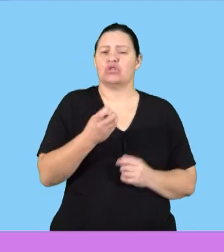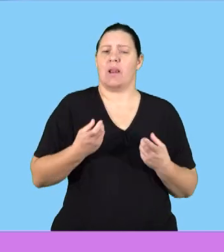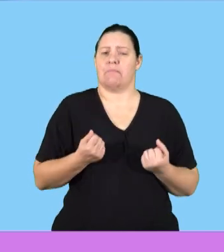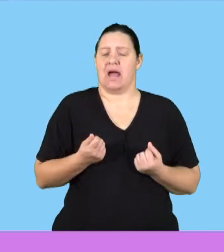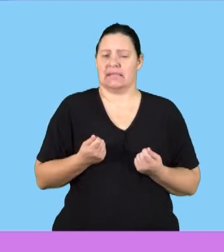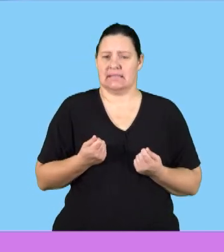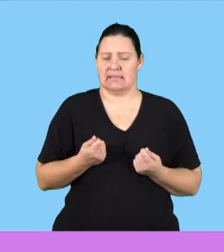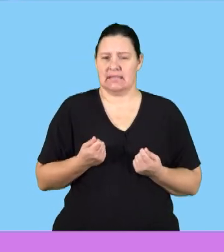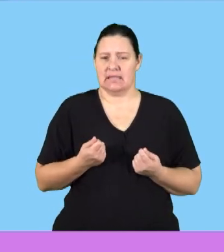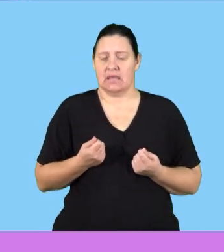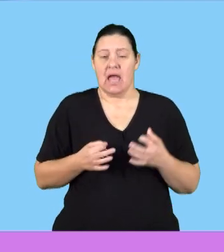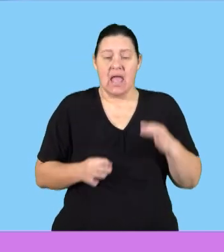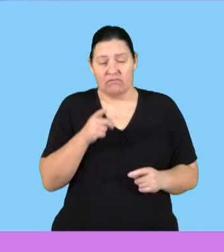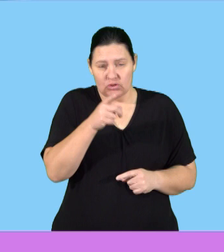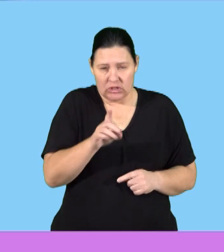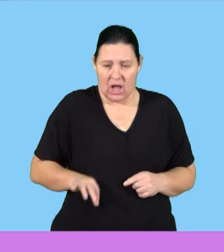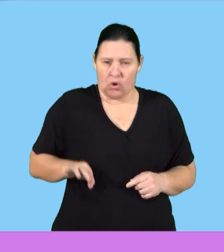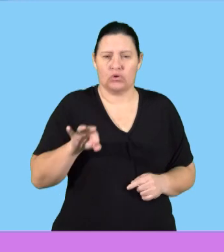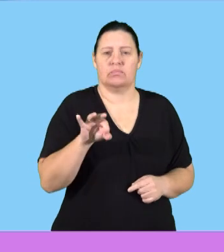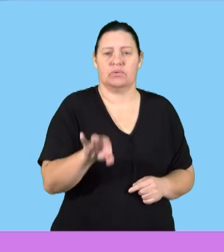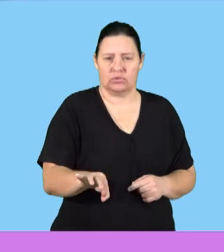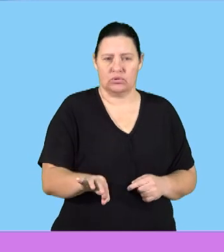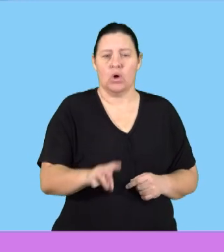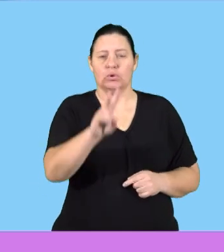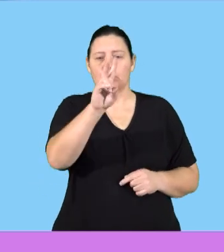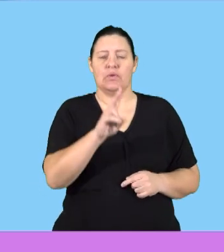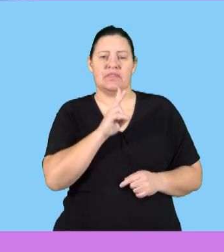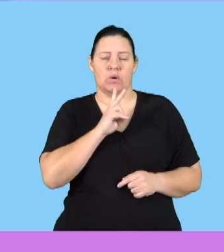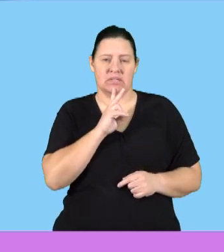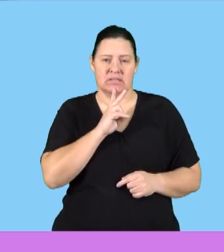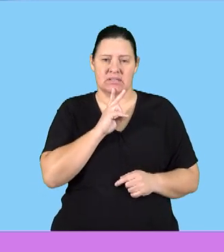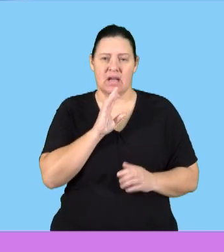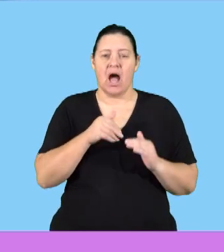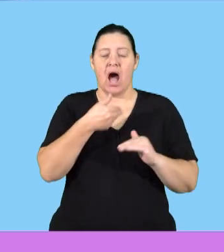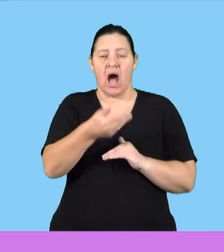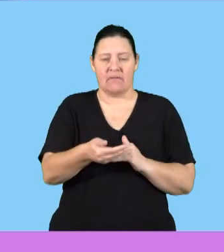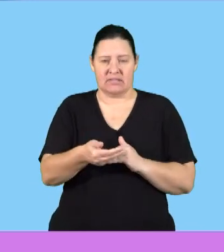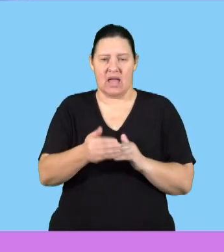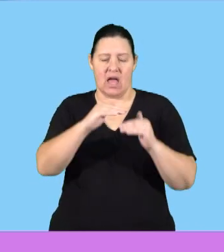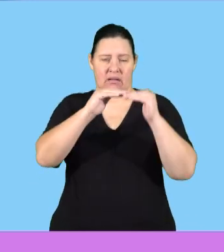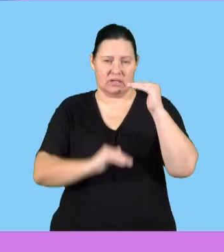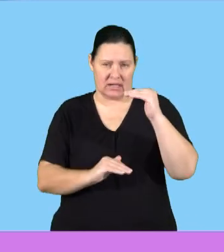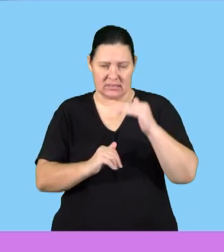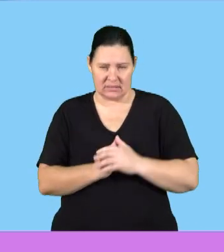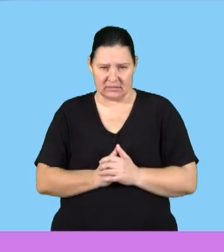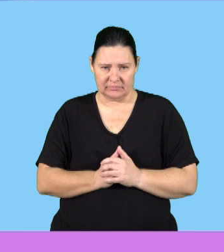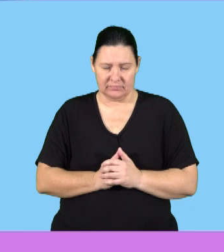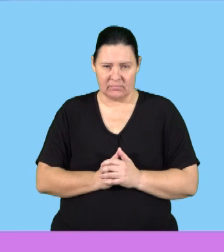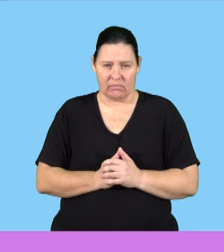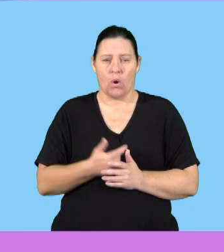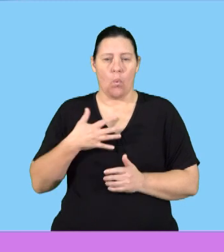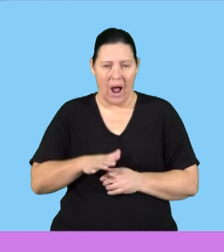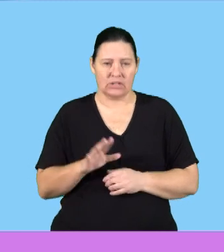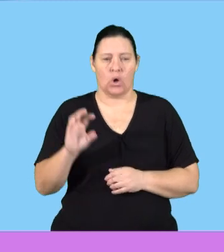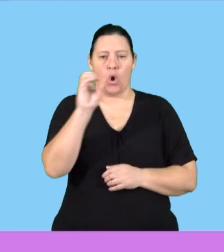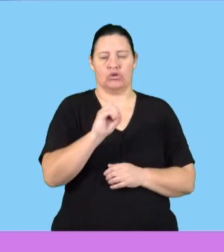What is the original price if she is contributing 2,000 rand after the reduction? So what